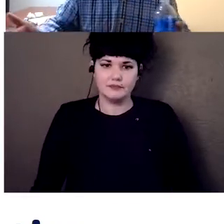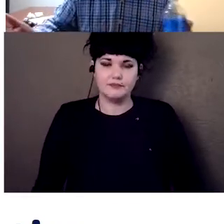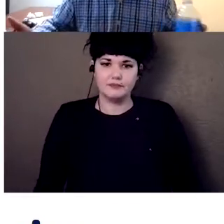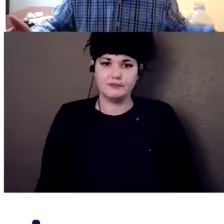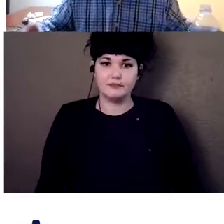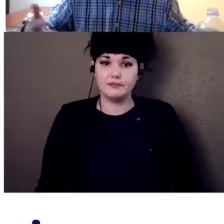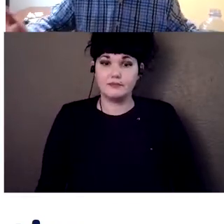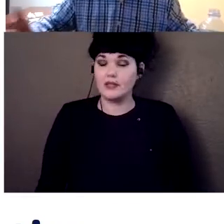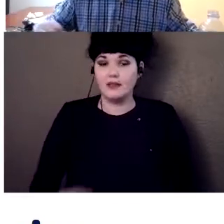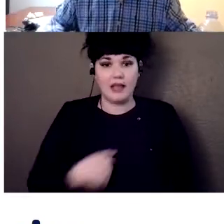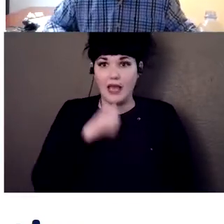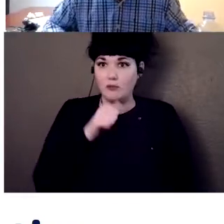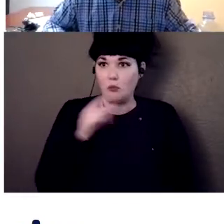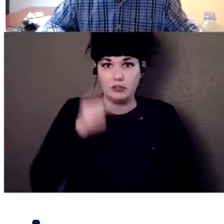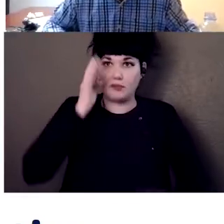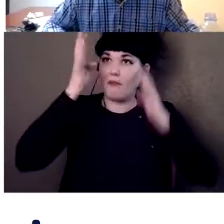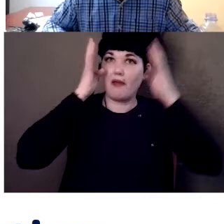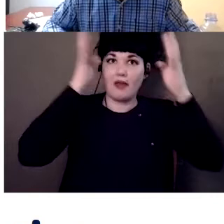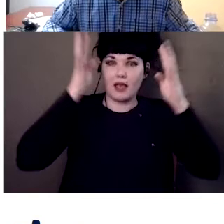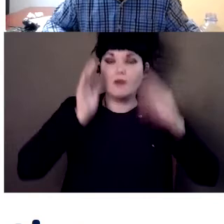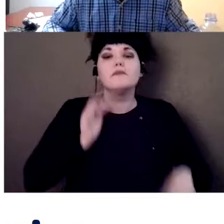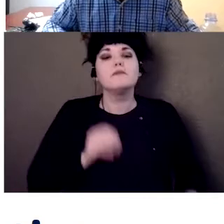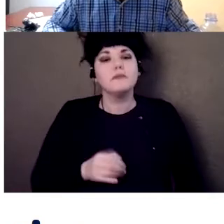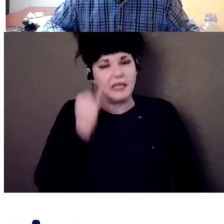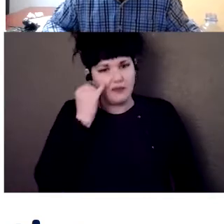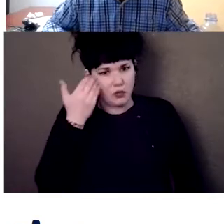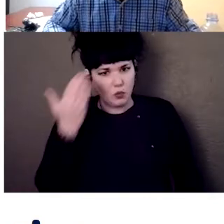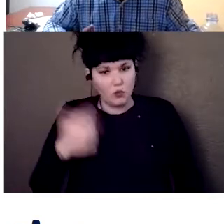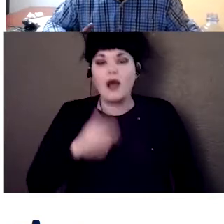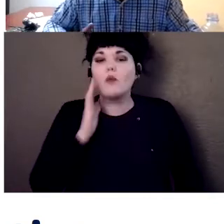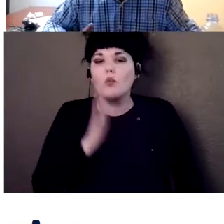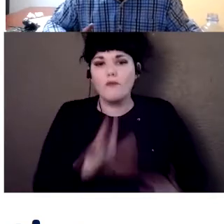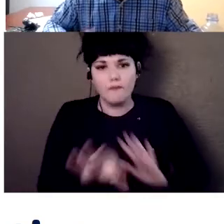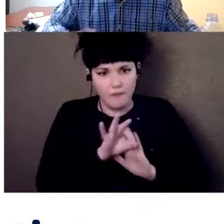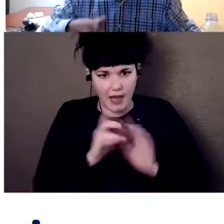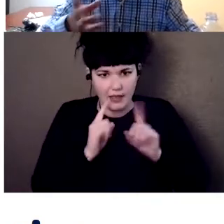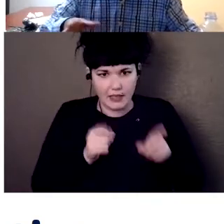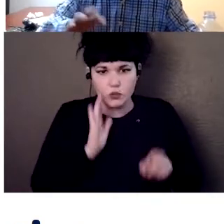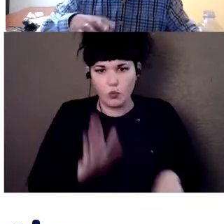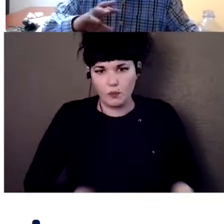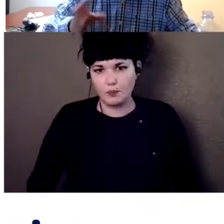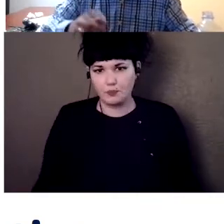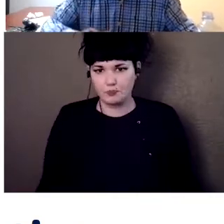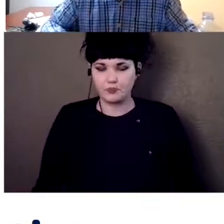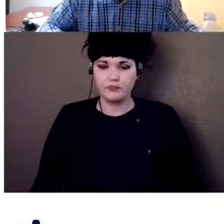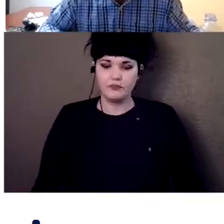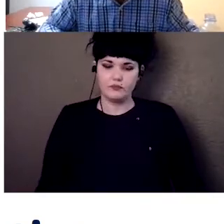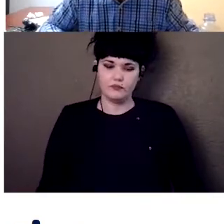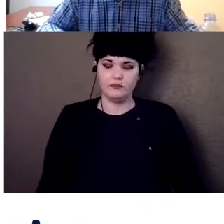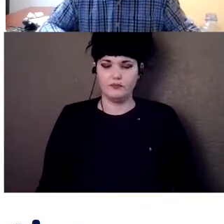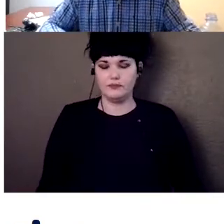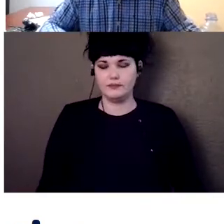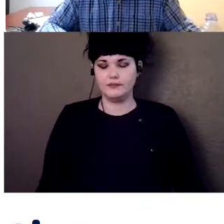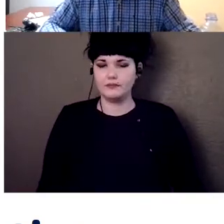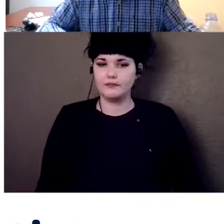So if I don't have an answer, I will be sure to get that answer for you. The purpose of this presentation is just to give